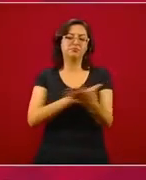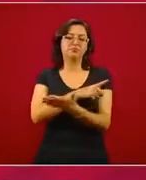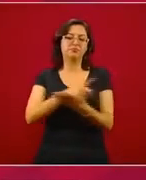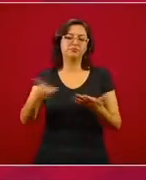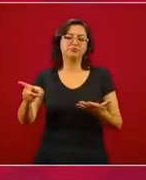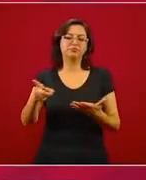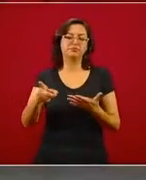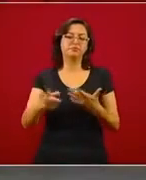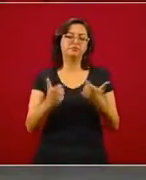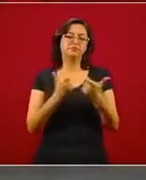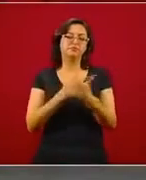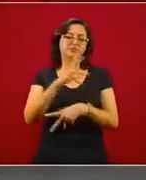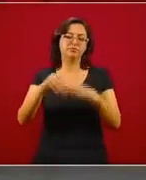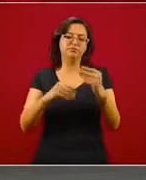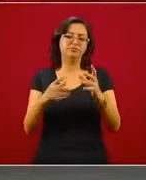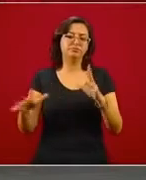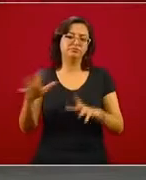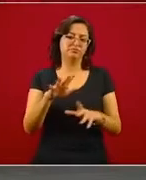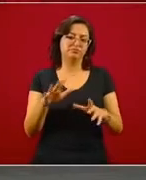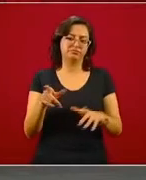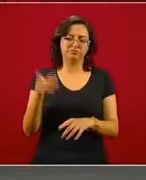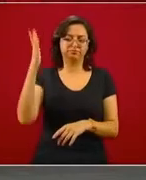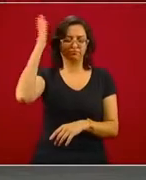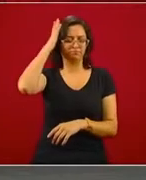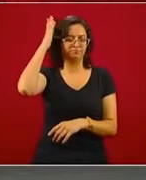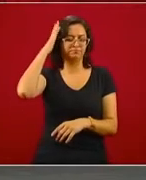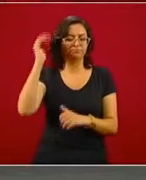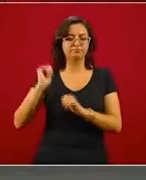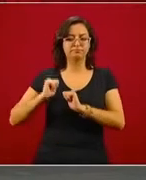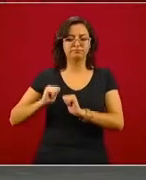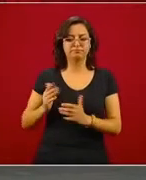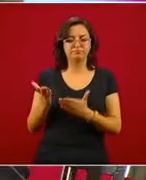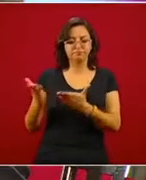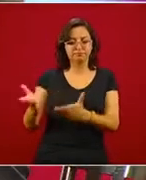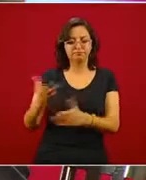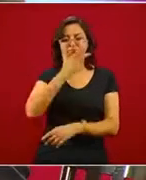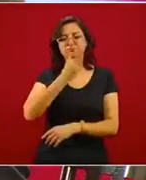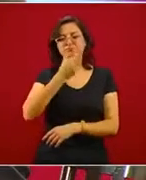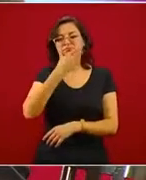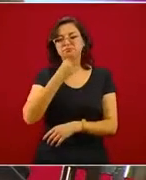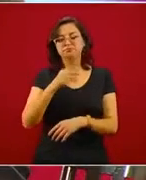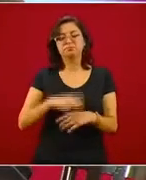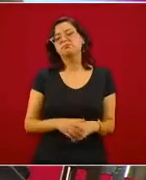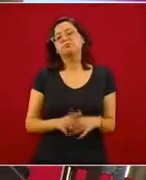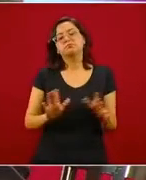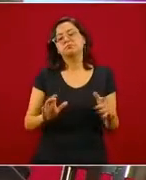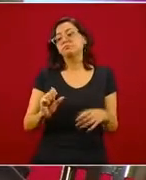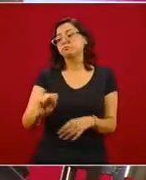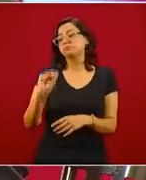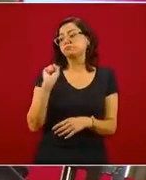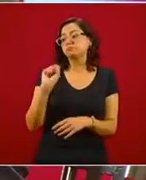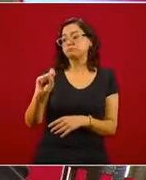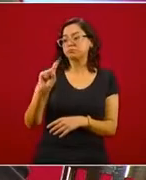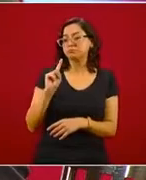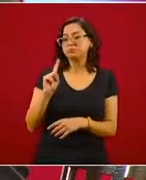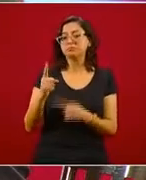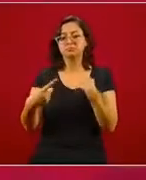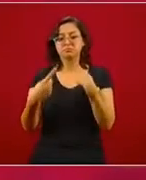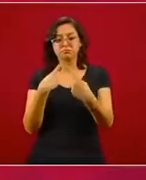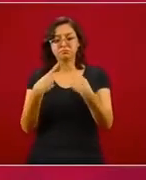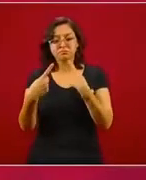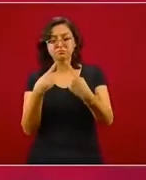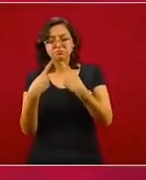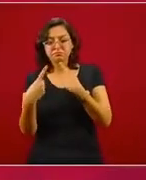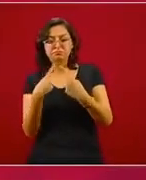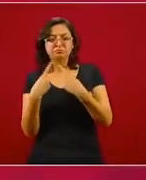tied to Dr. Hernandez's area. So to wrap this up, over the weekend, we had some